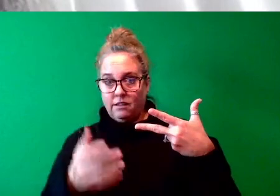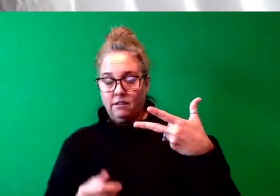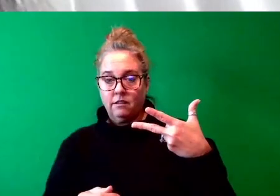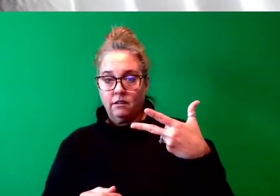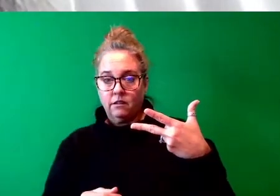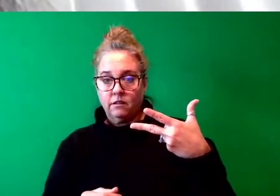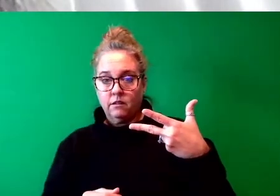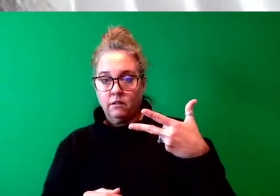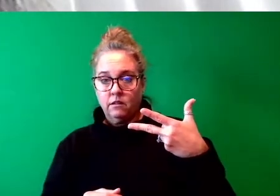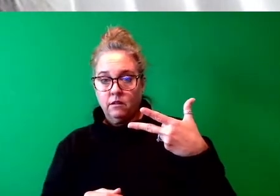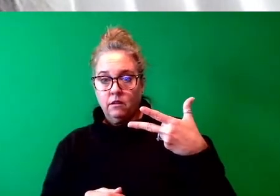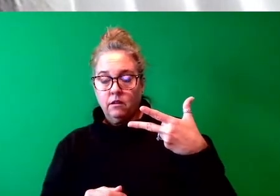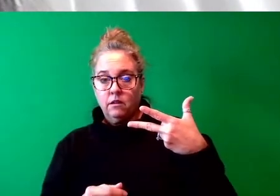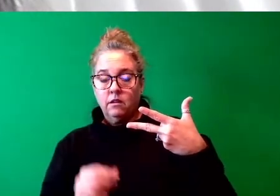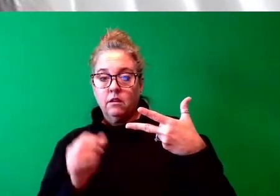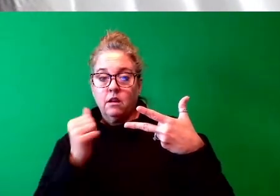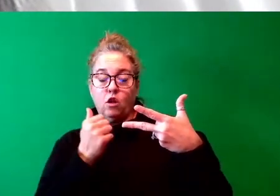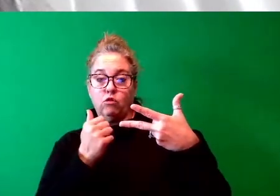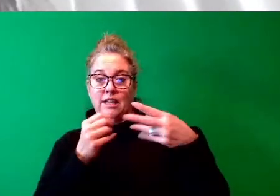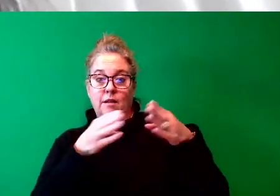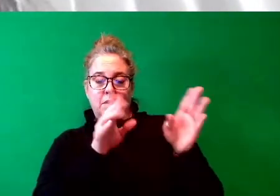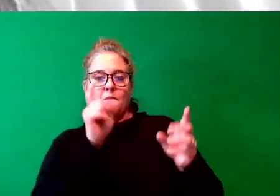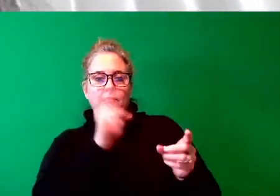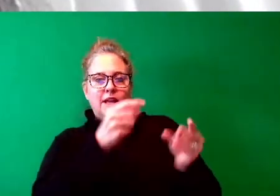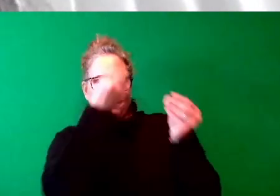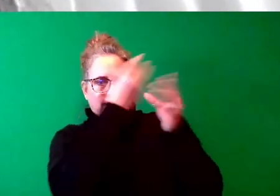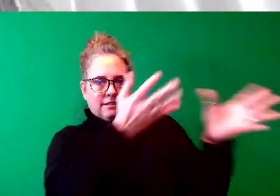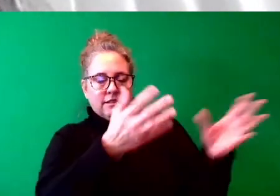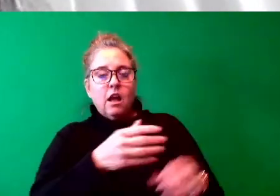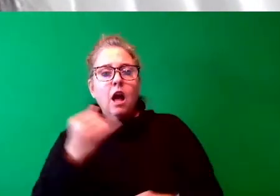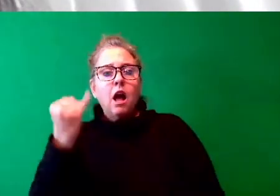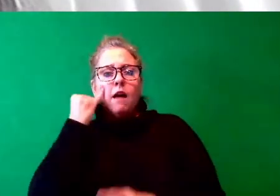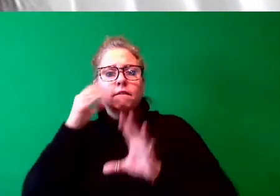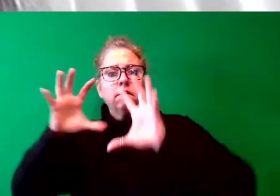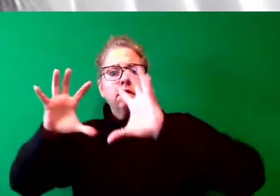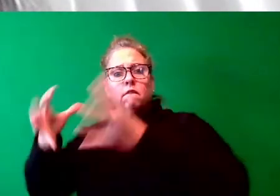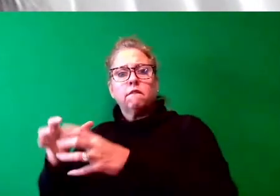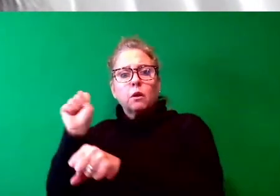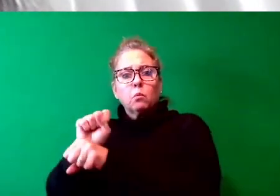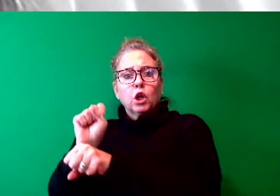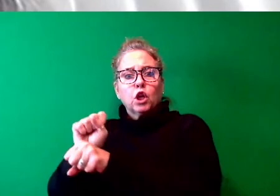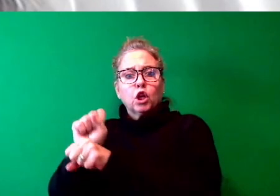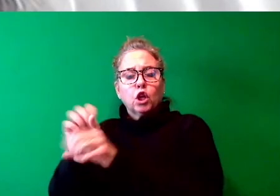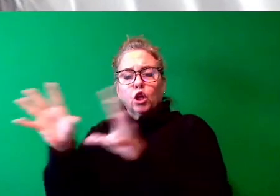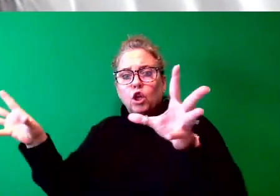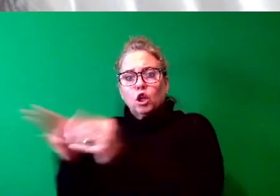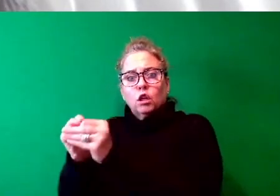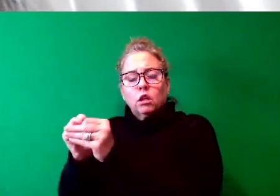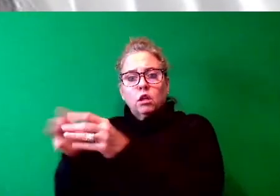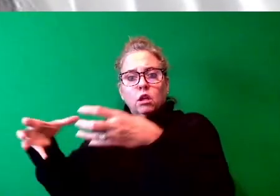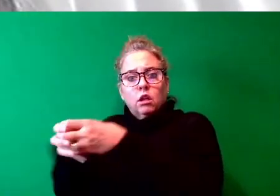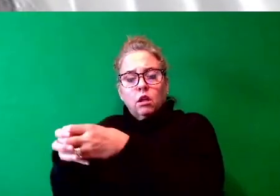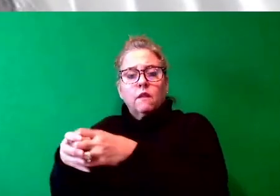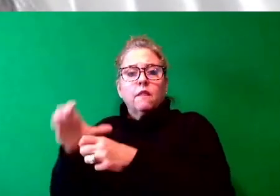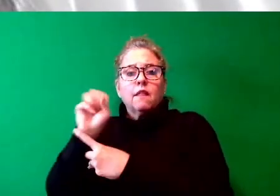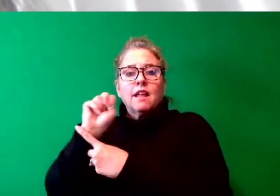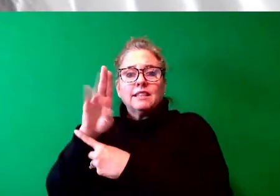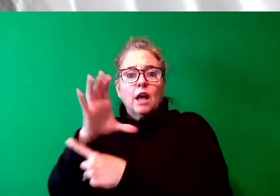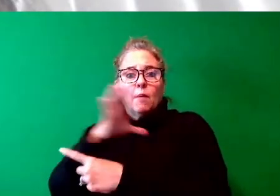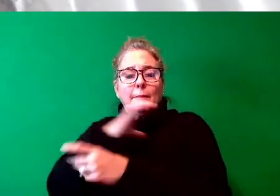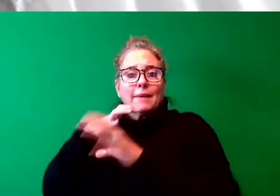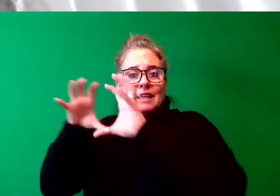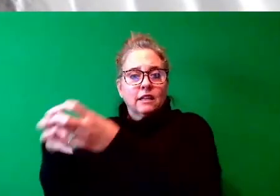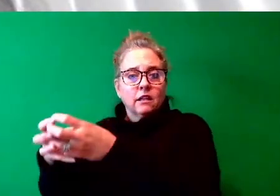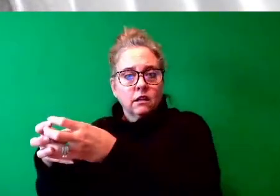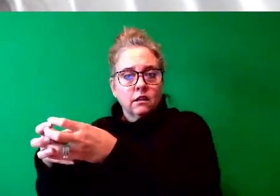session, or if we have a committee, a subcommittee that you decide to create, we would need to post like